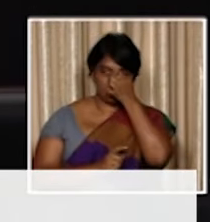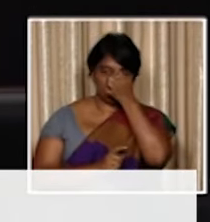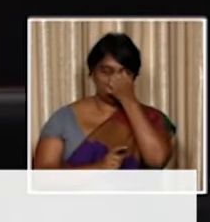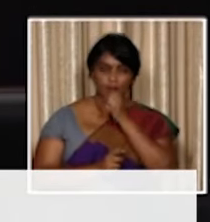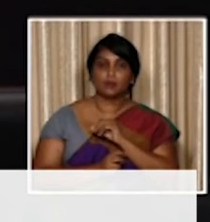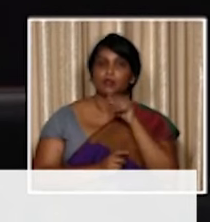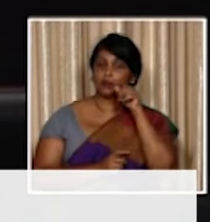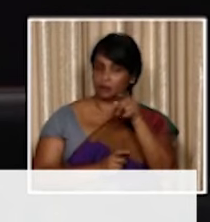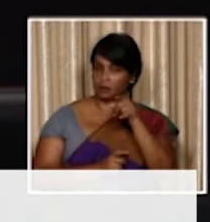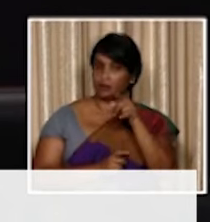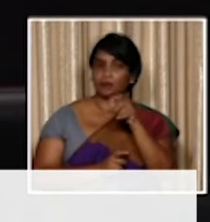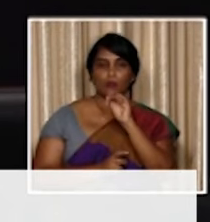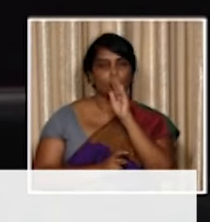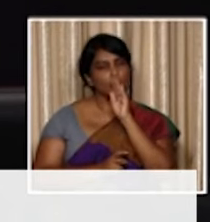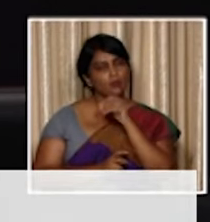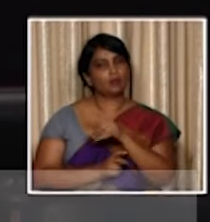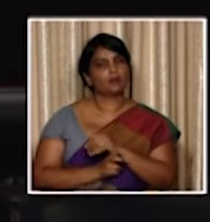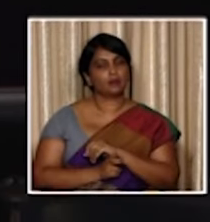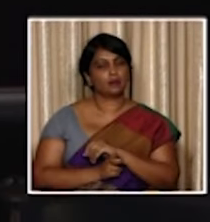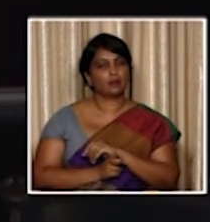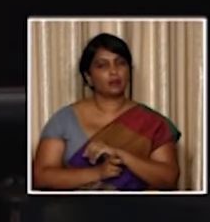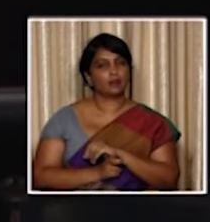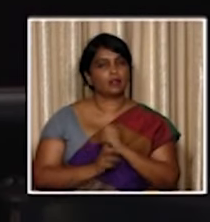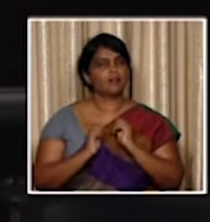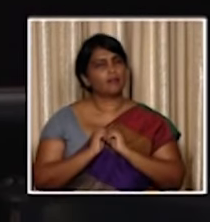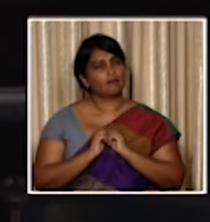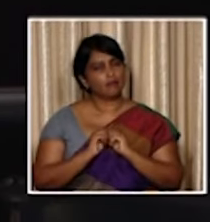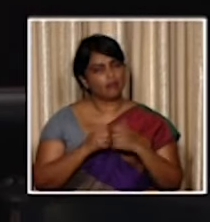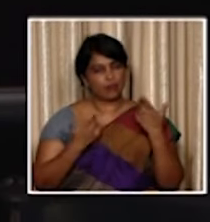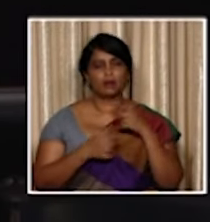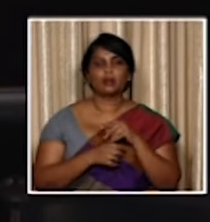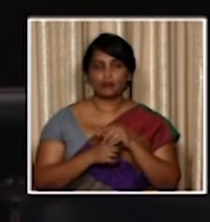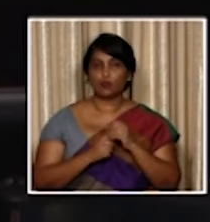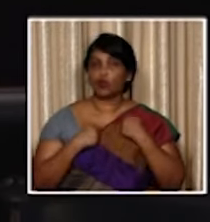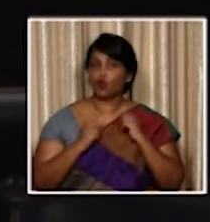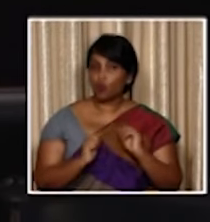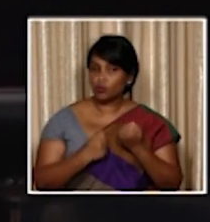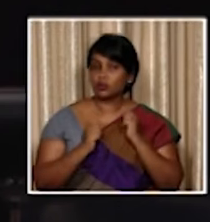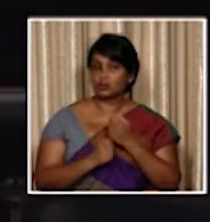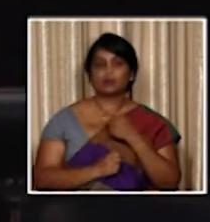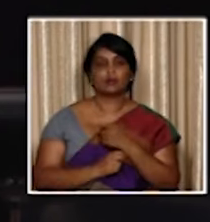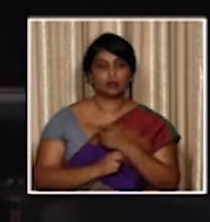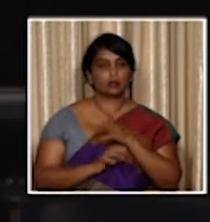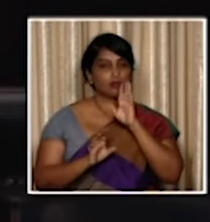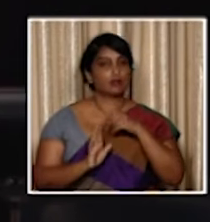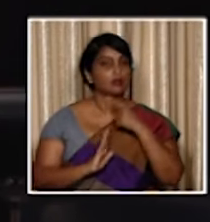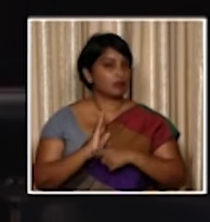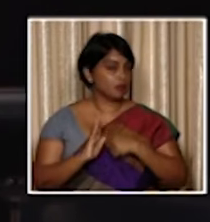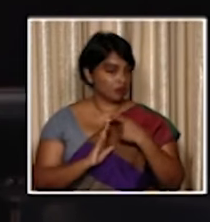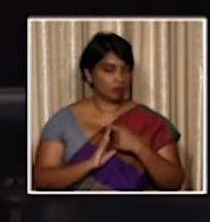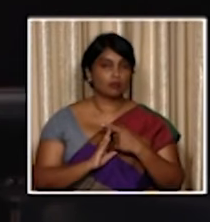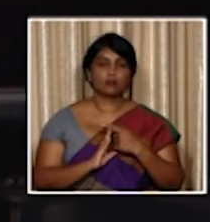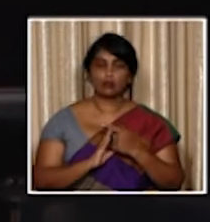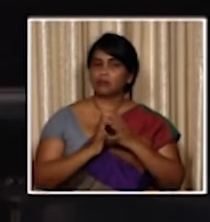petty efforts to maintain power at any cost. Think of the damage you're doing to this country. Think of the